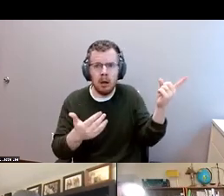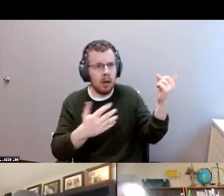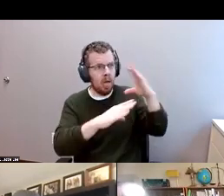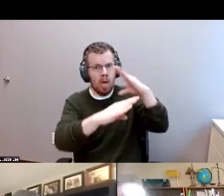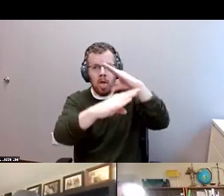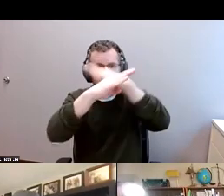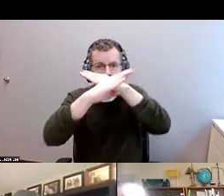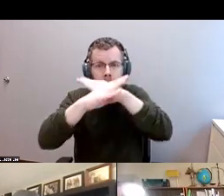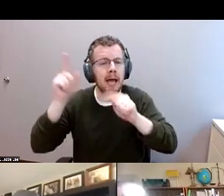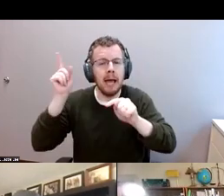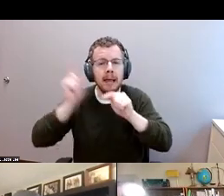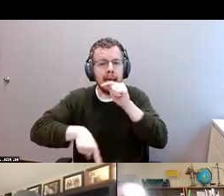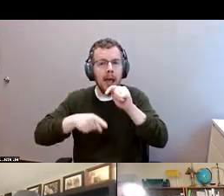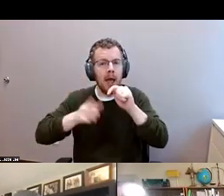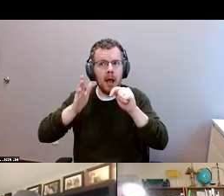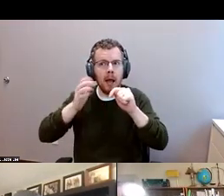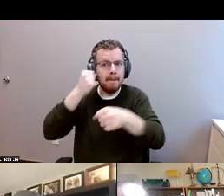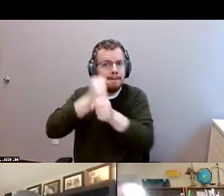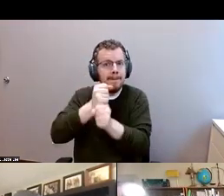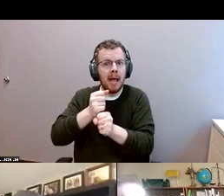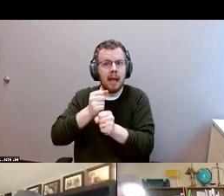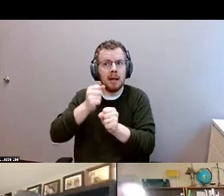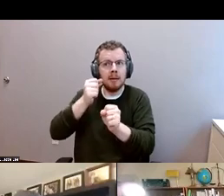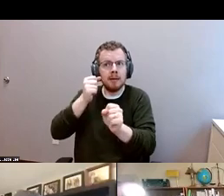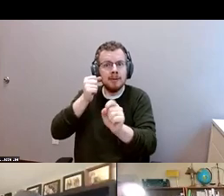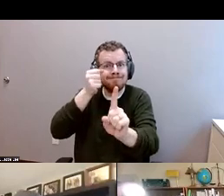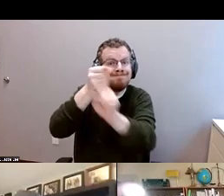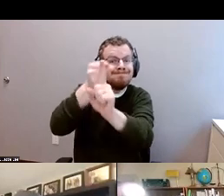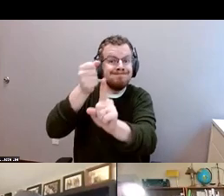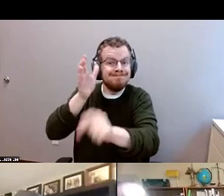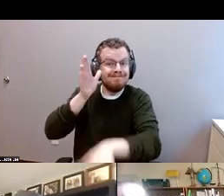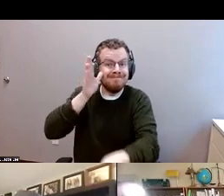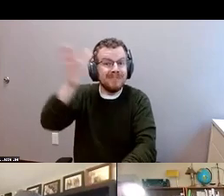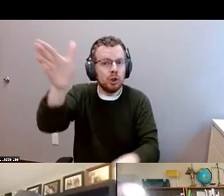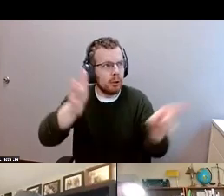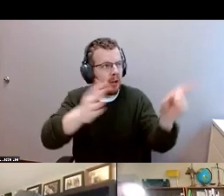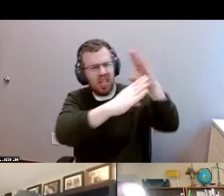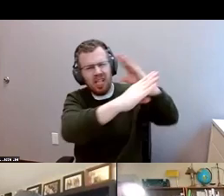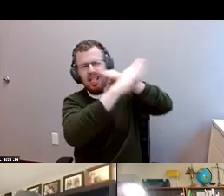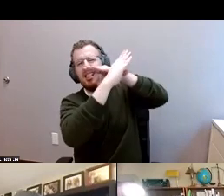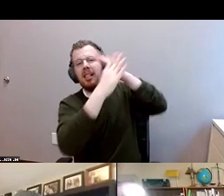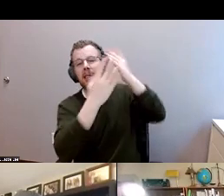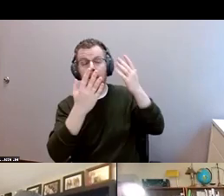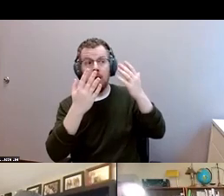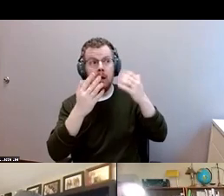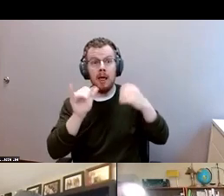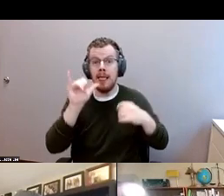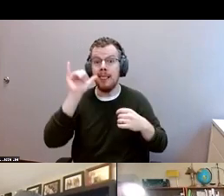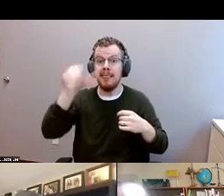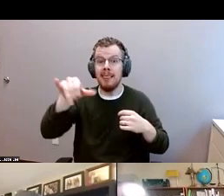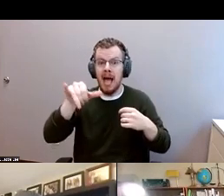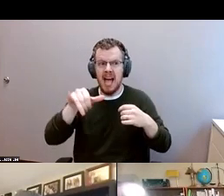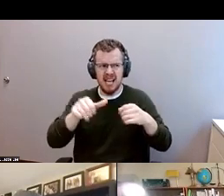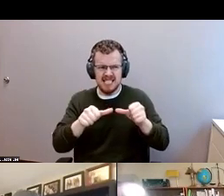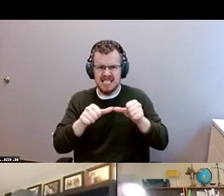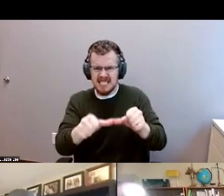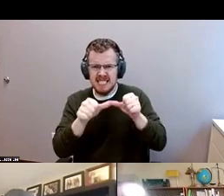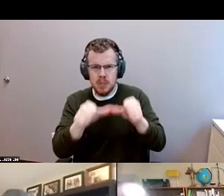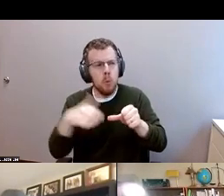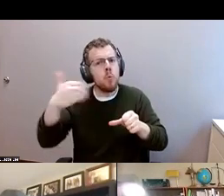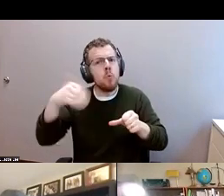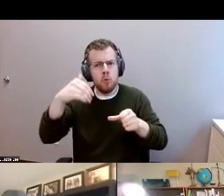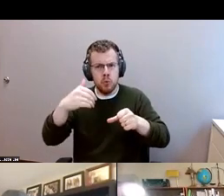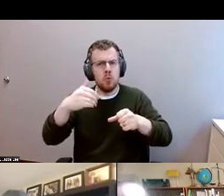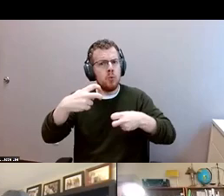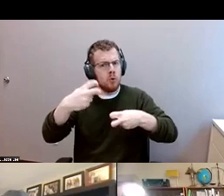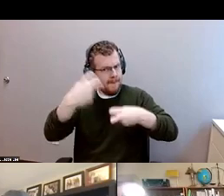we owe to people, that we're on the precipice of doing. And that's why the resistance is so difficult. So folks need to make some